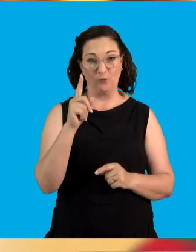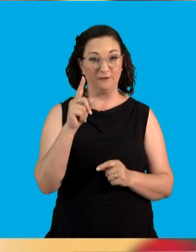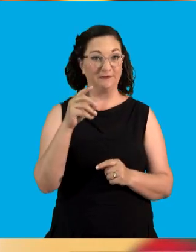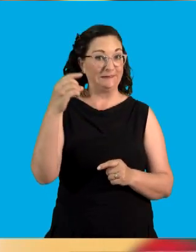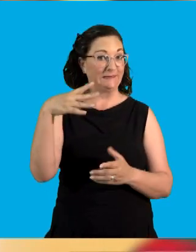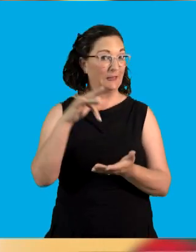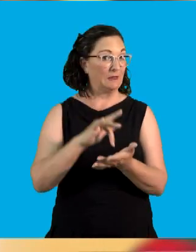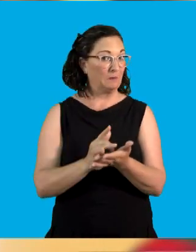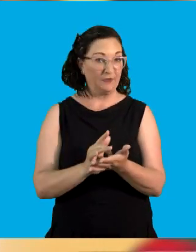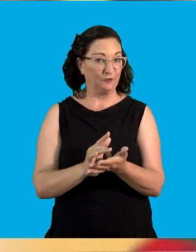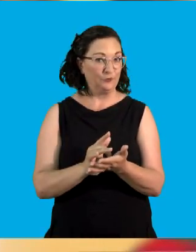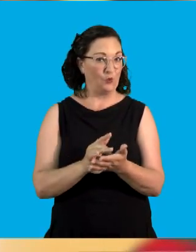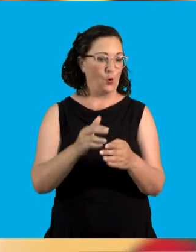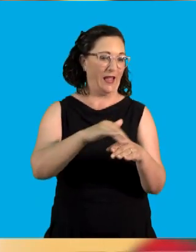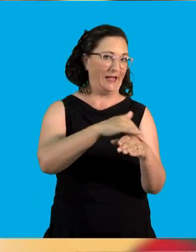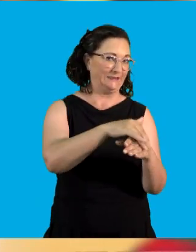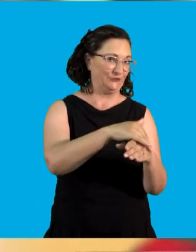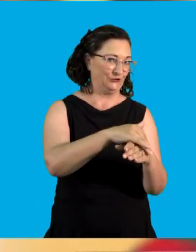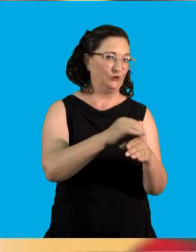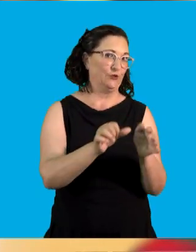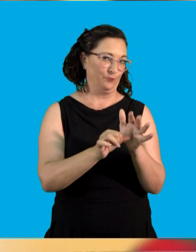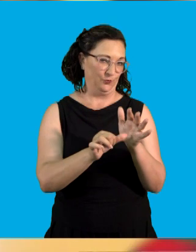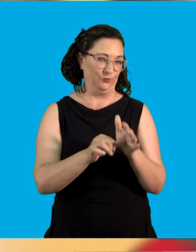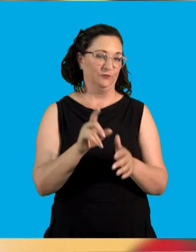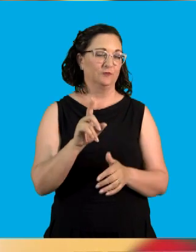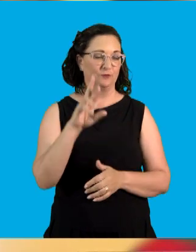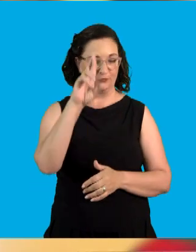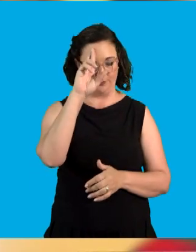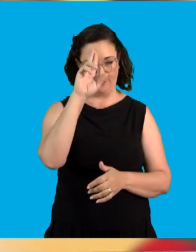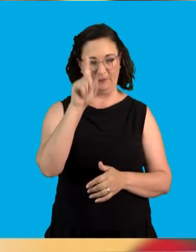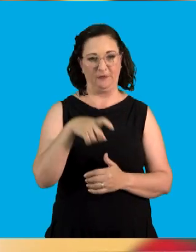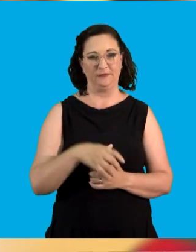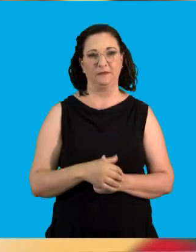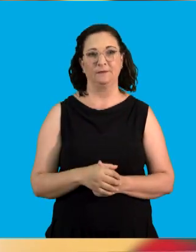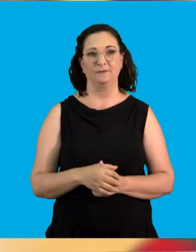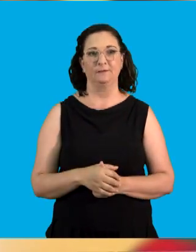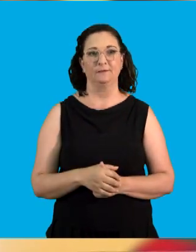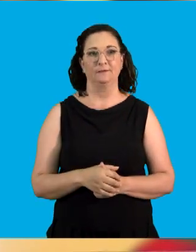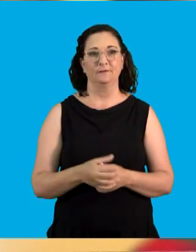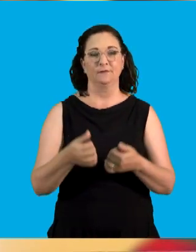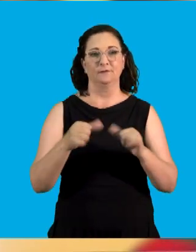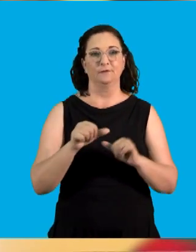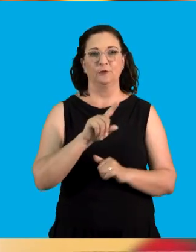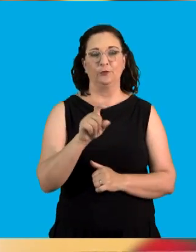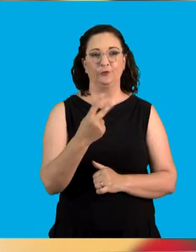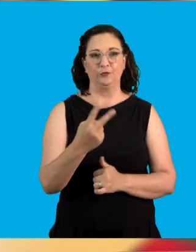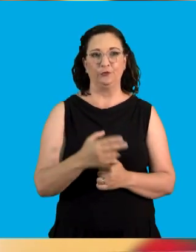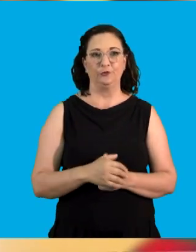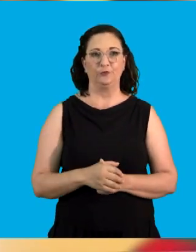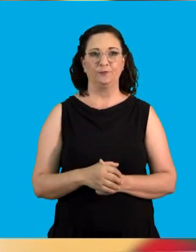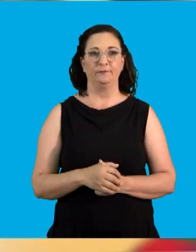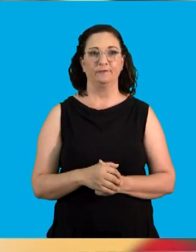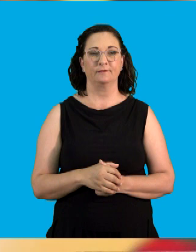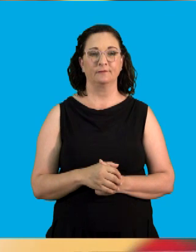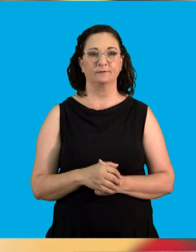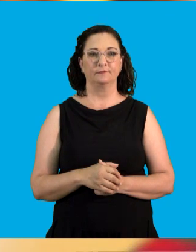our sun is not at the center, it is at the edge. Okay, that is very important to remember. Now let us move on to question number